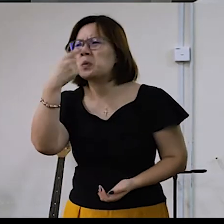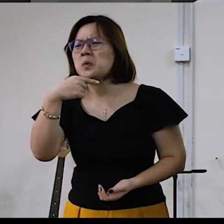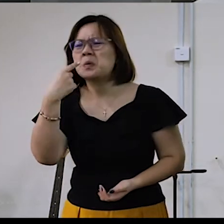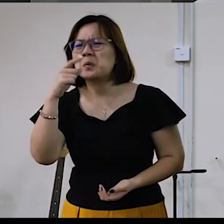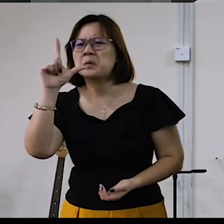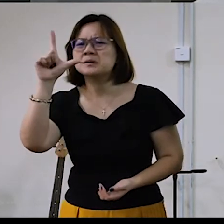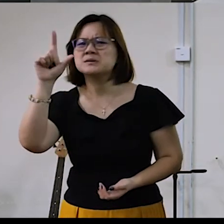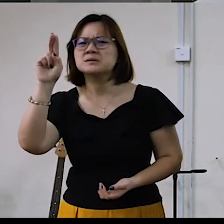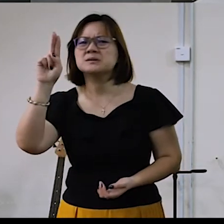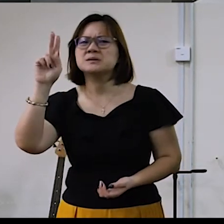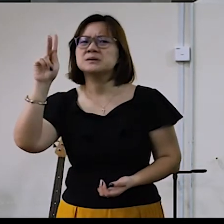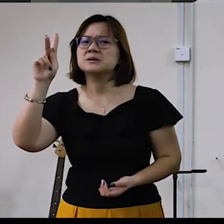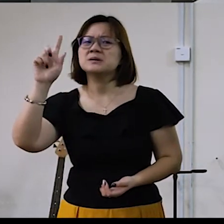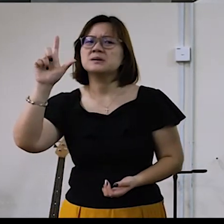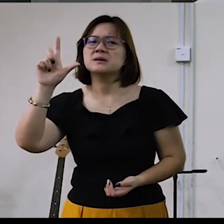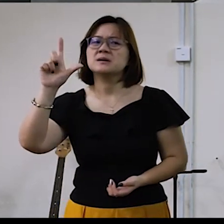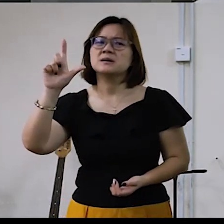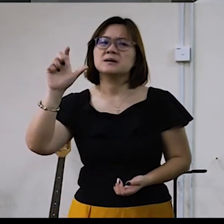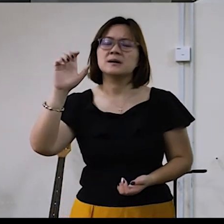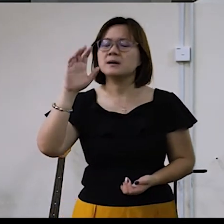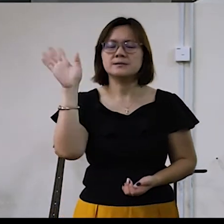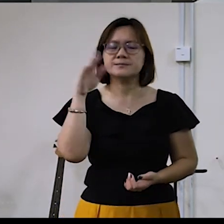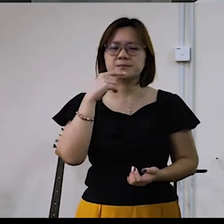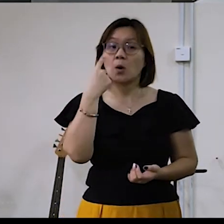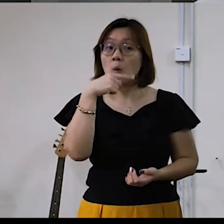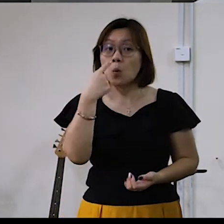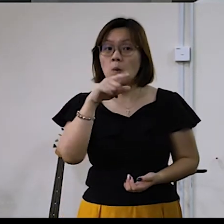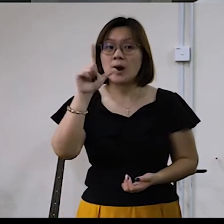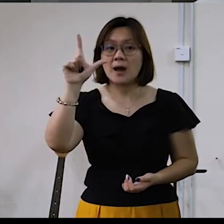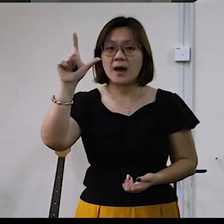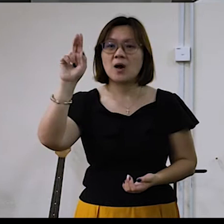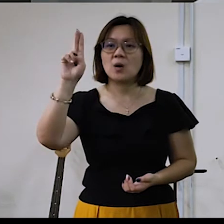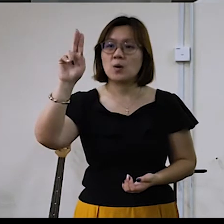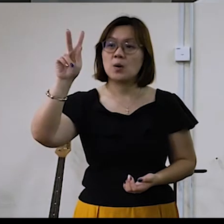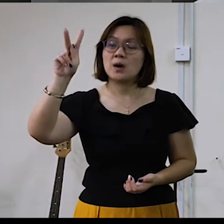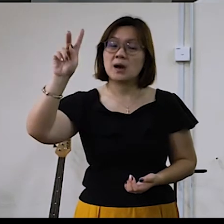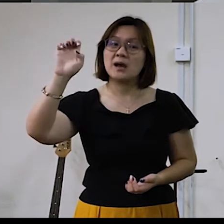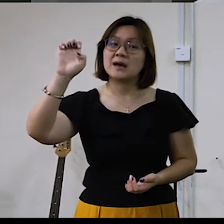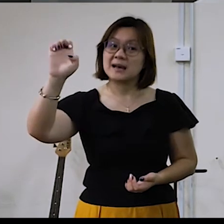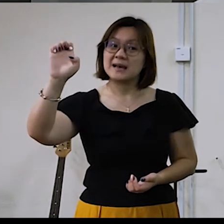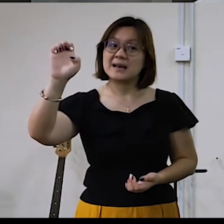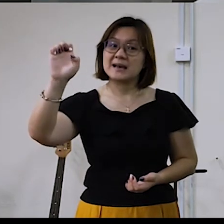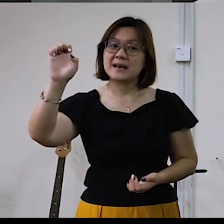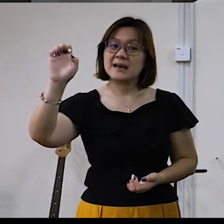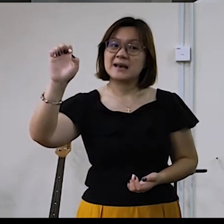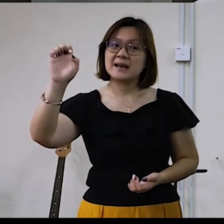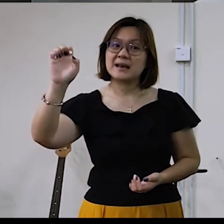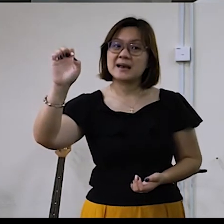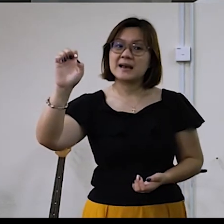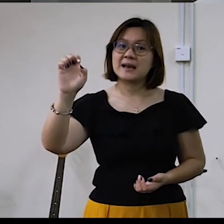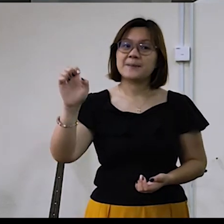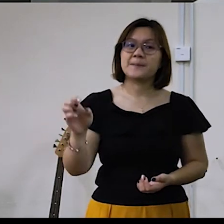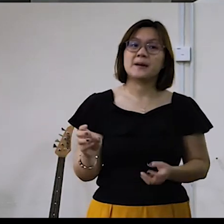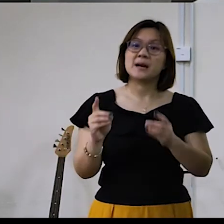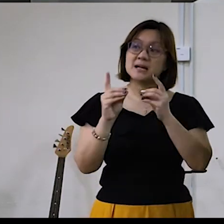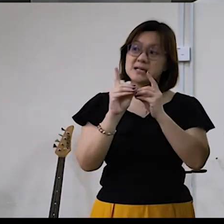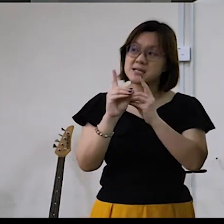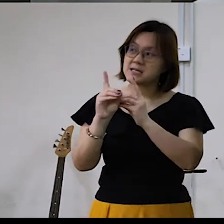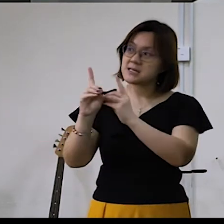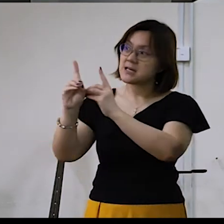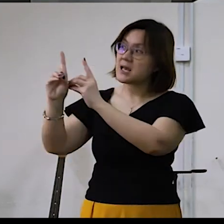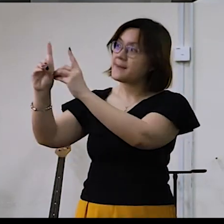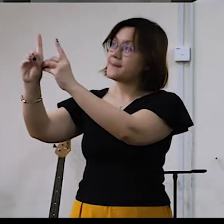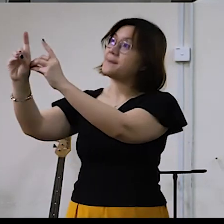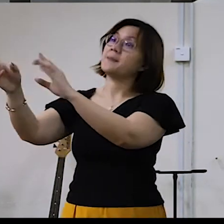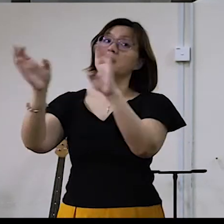So let's look at these verses. The former account I made, O Theophilus. Theophilus is a